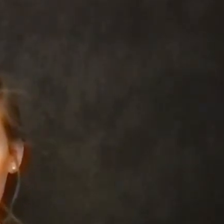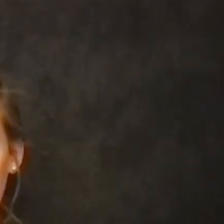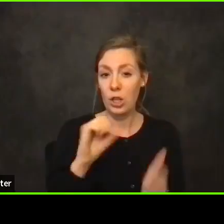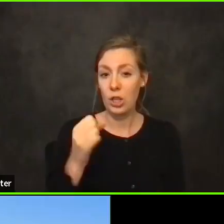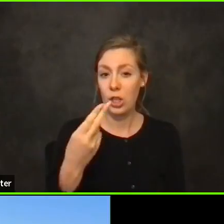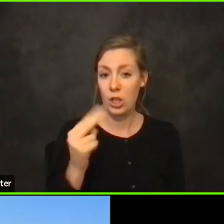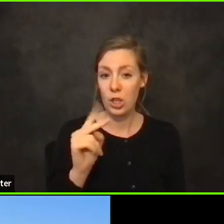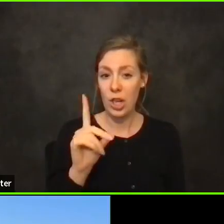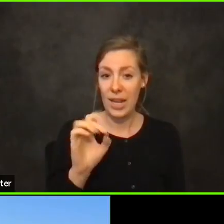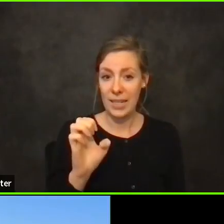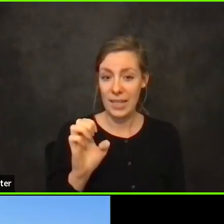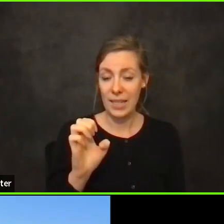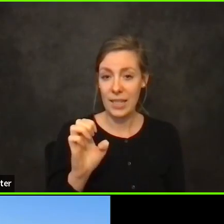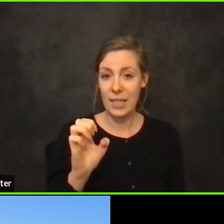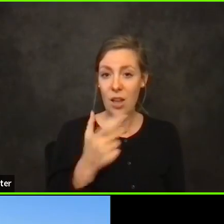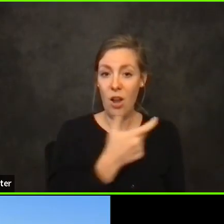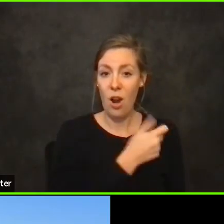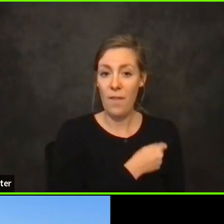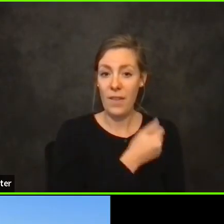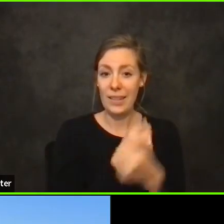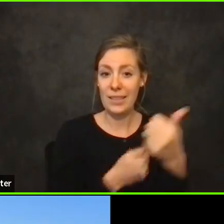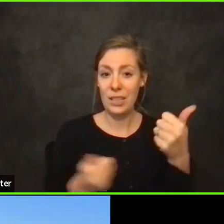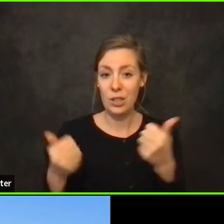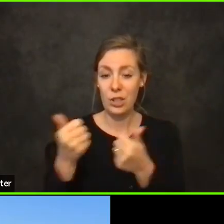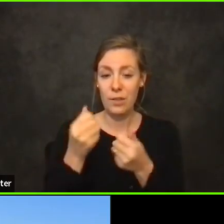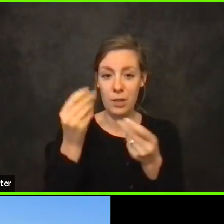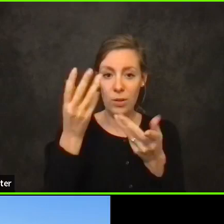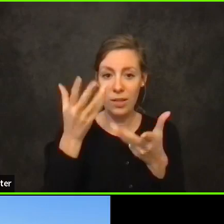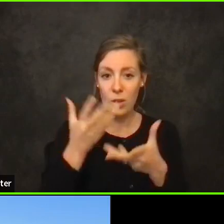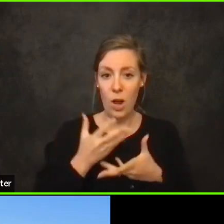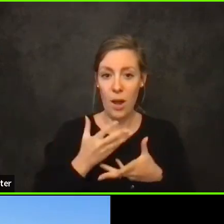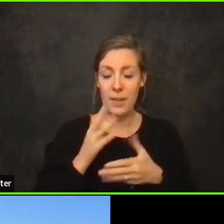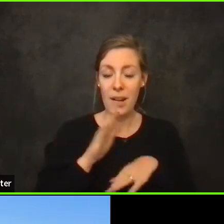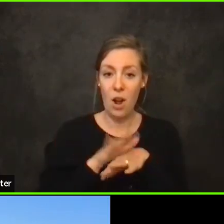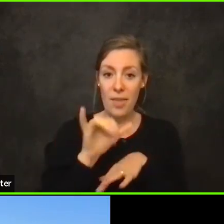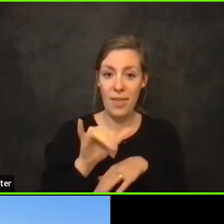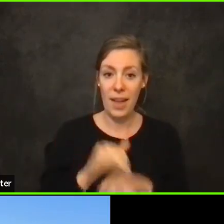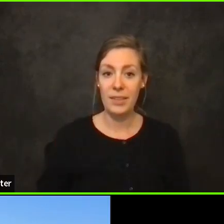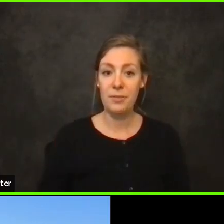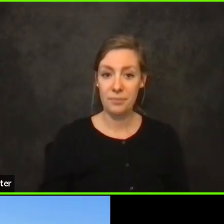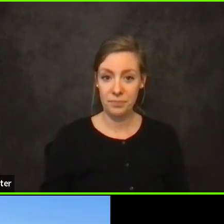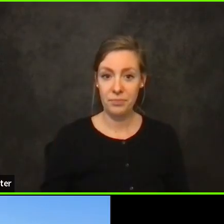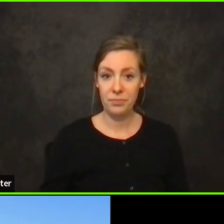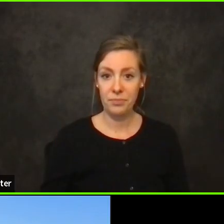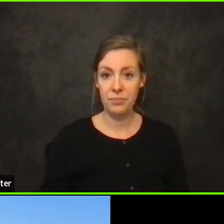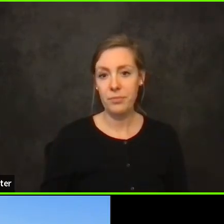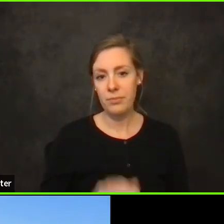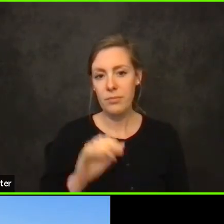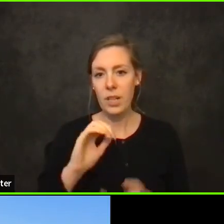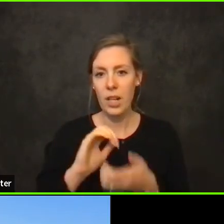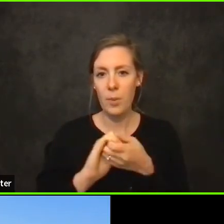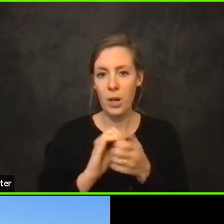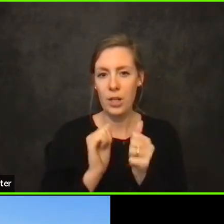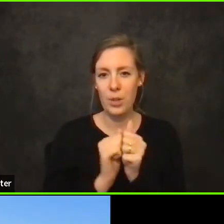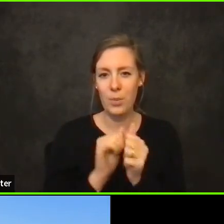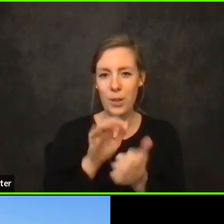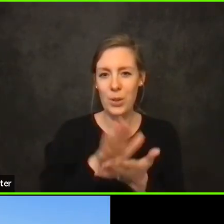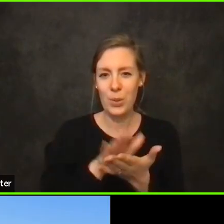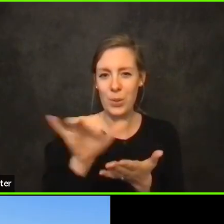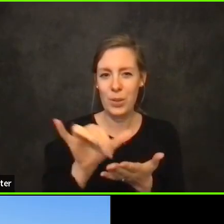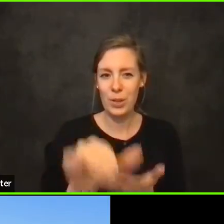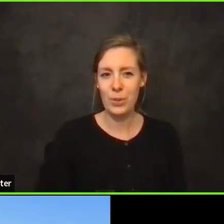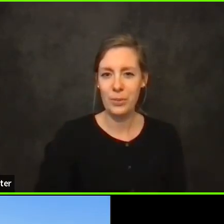vaccine chief, and she can give us a little update on our vaccination campaign and our work with the schools in particular. Dr.